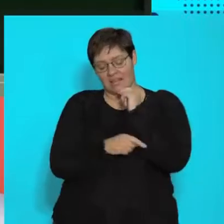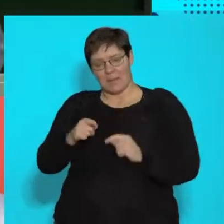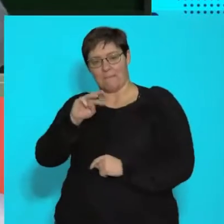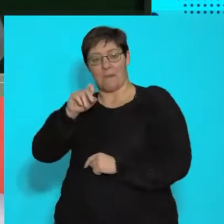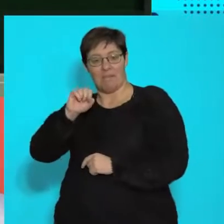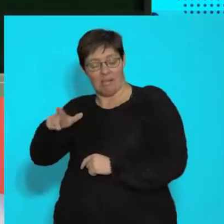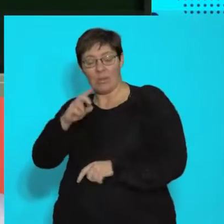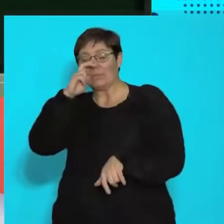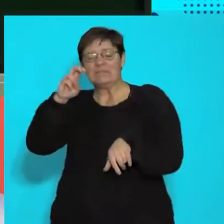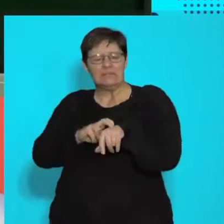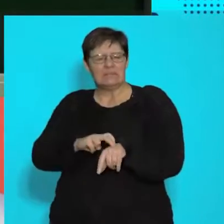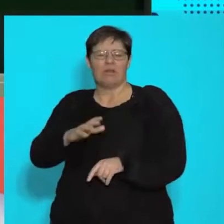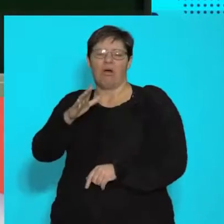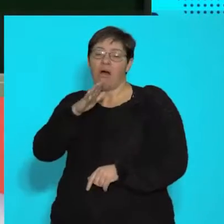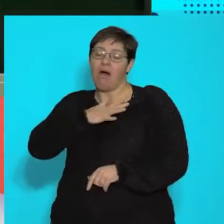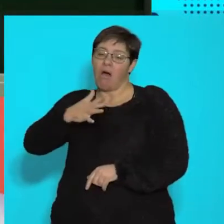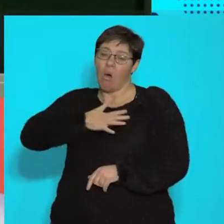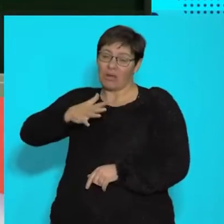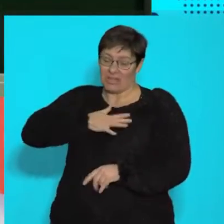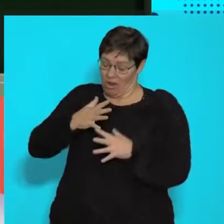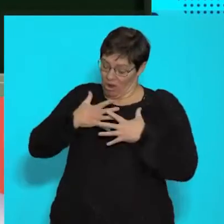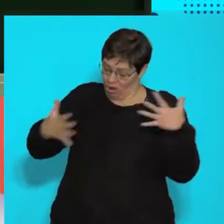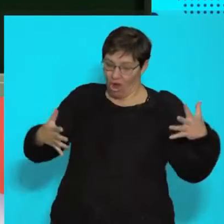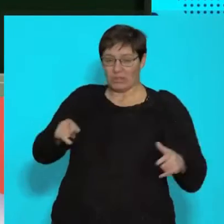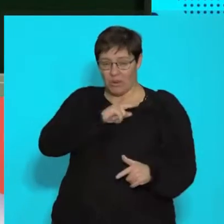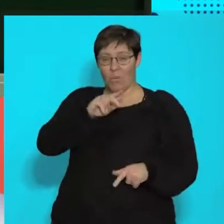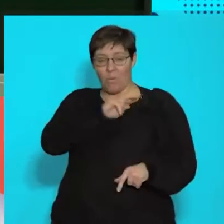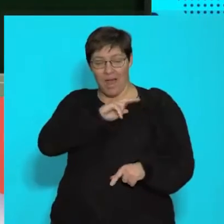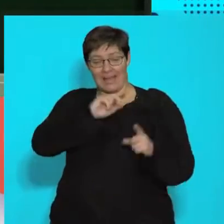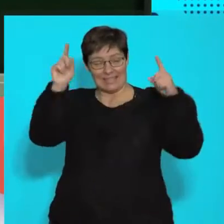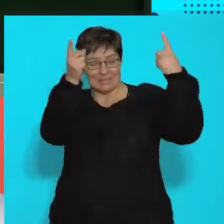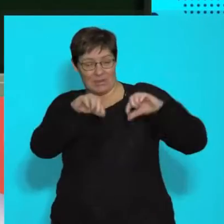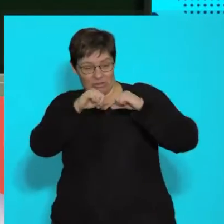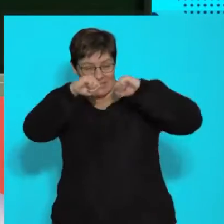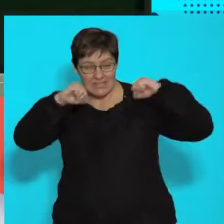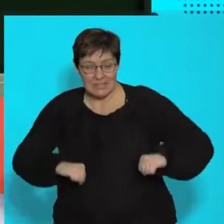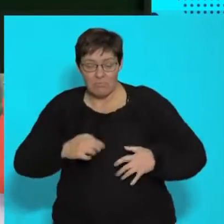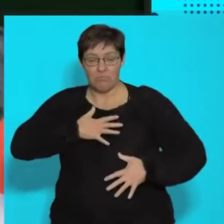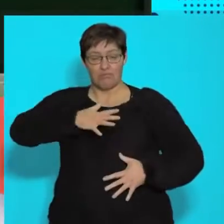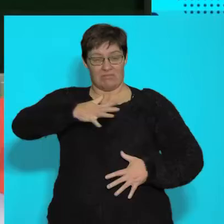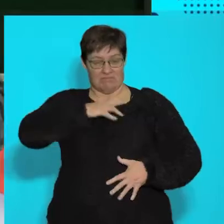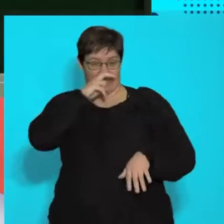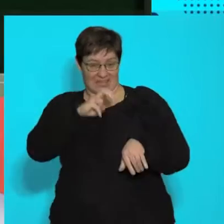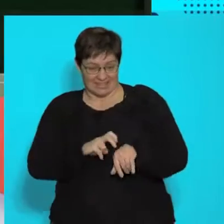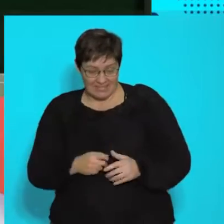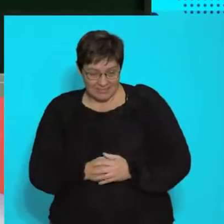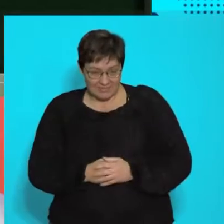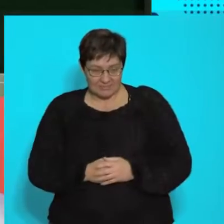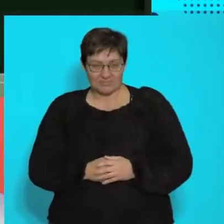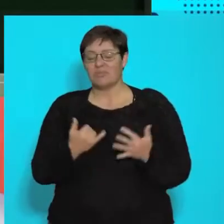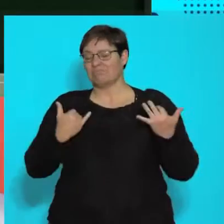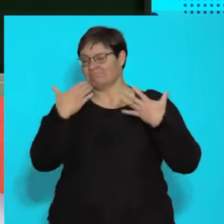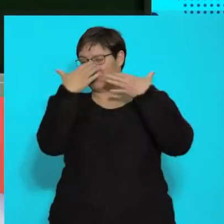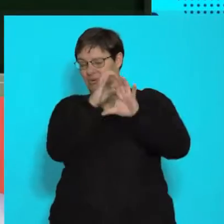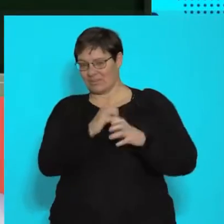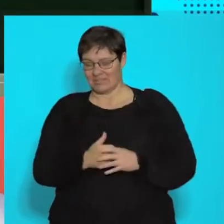and they need lots and lots of oxygen, which means they need a really, really specialized system. And that's what we're going to look at